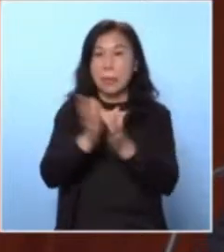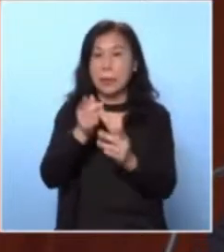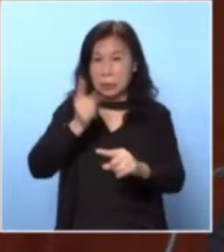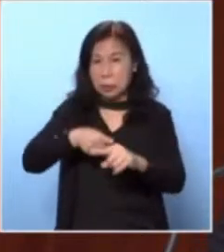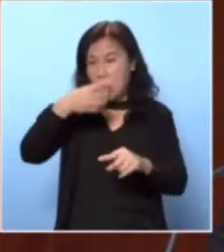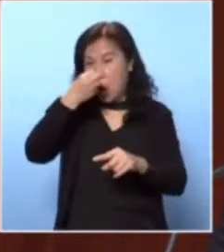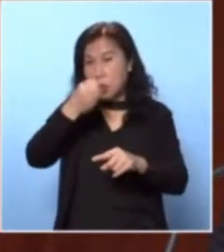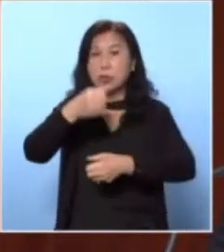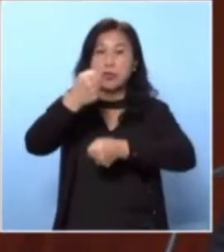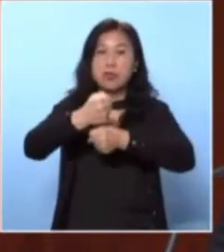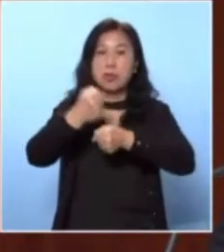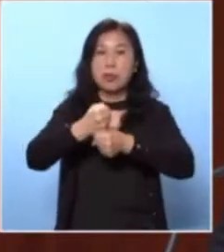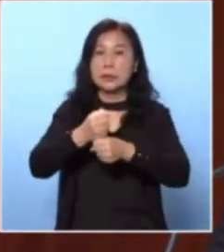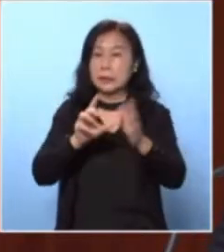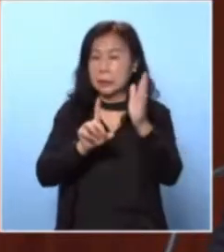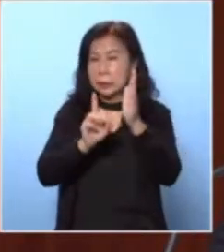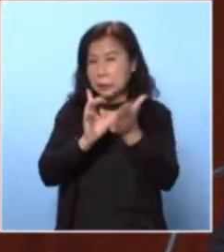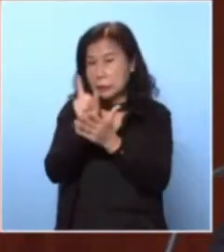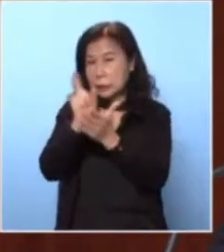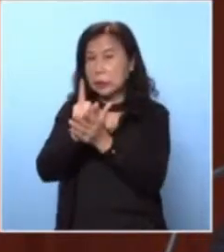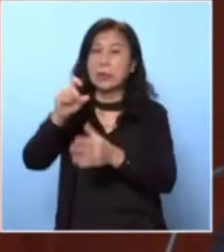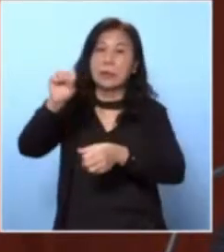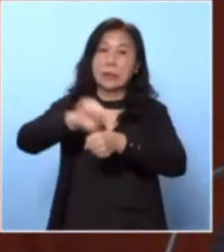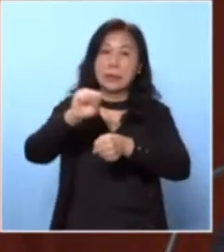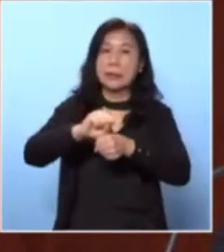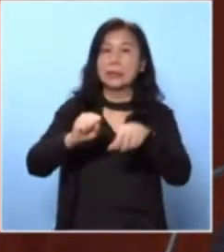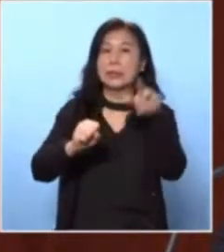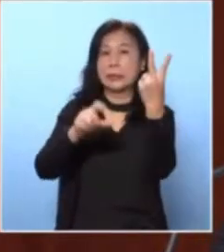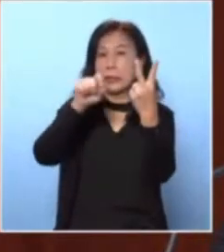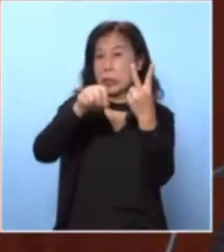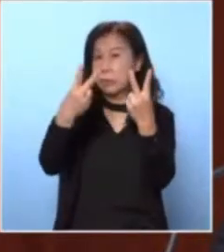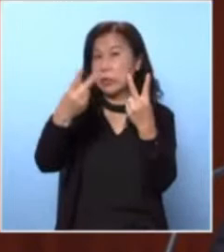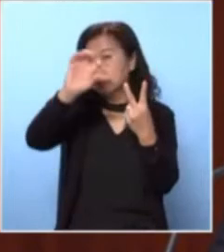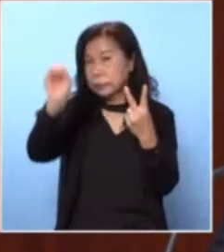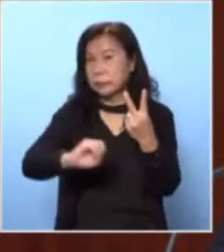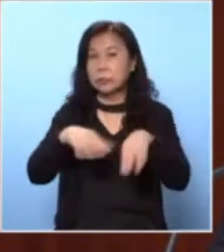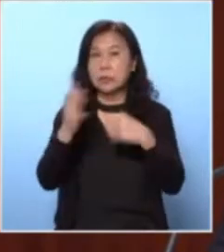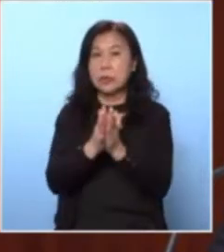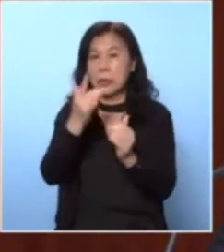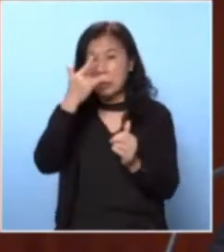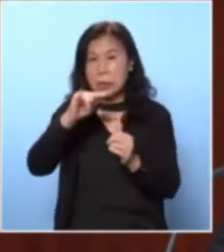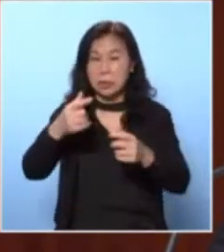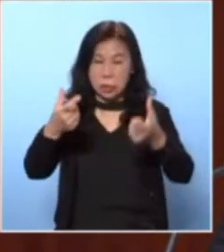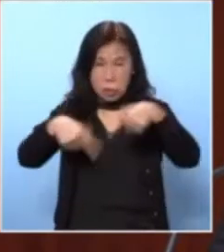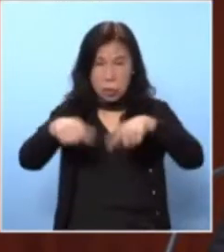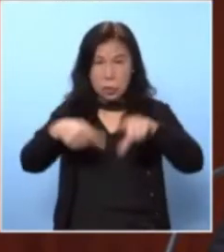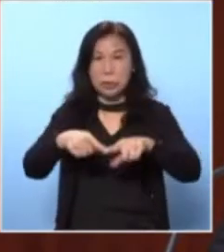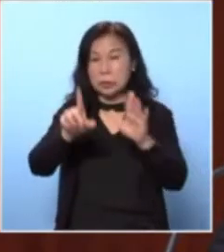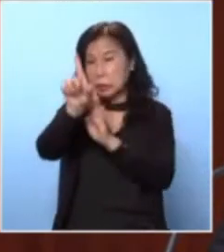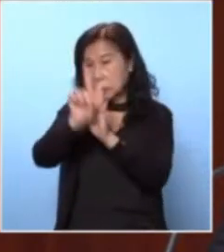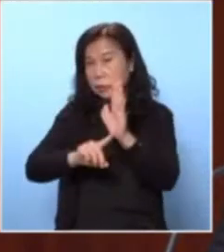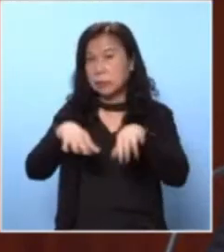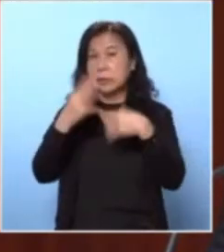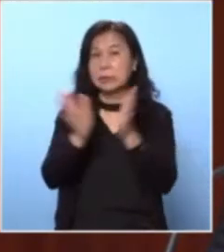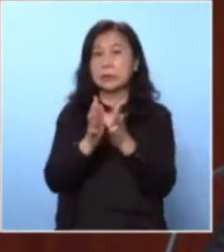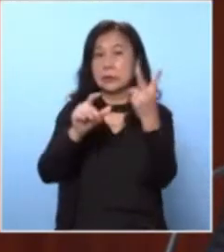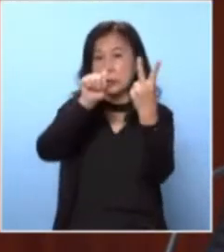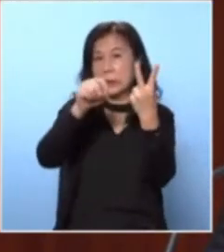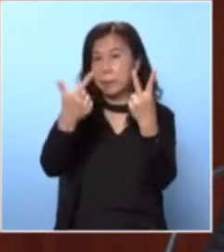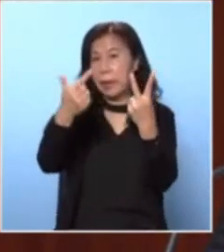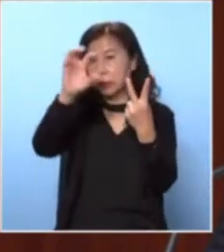or GDP, in the first half of the year saw a 2.2% increase year-on-year, and the latest unemployment rate dropped